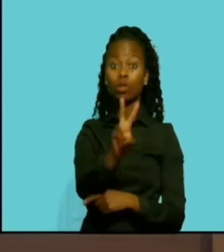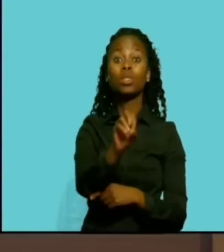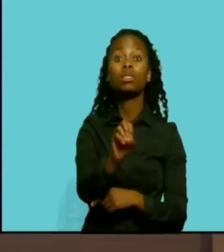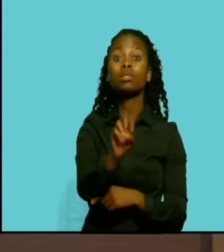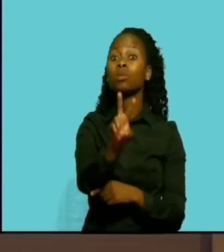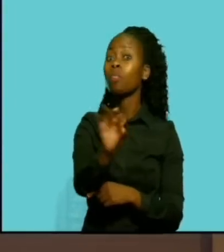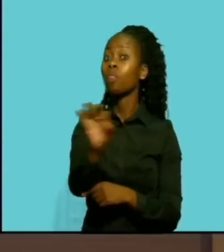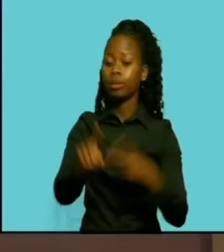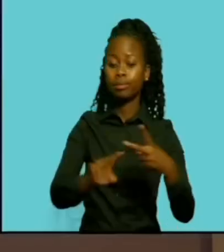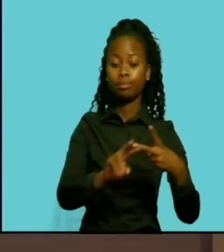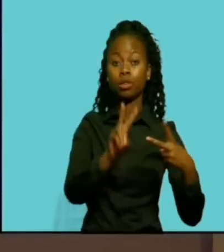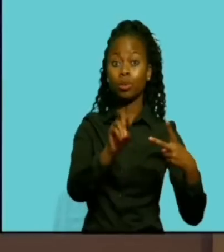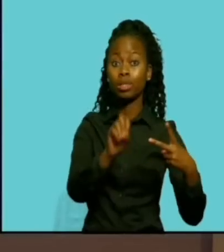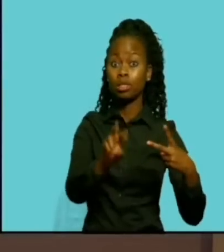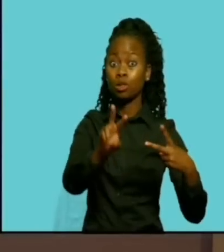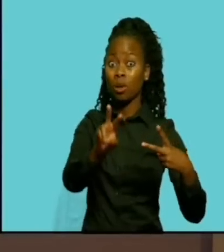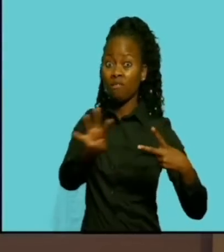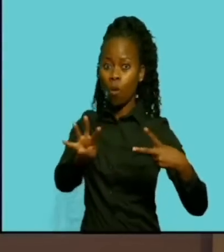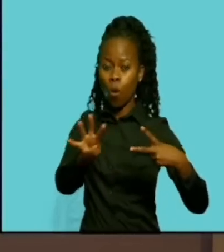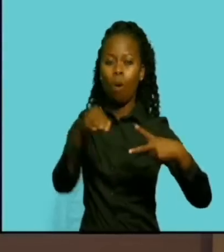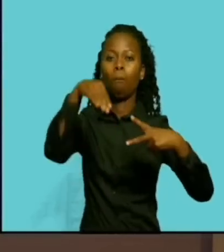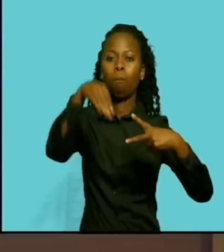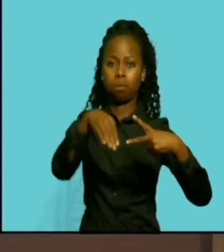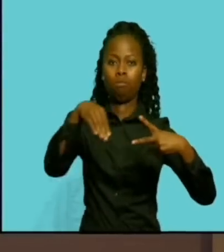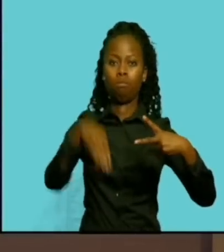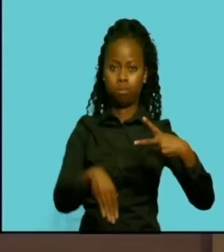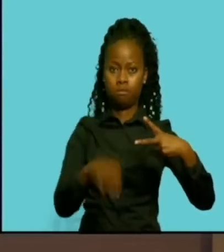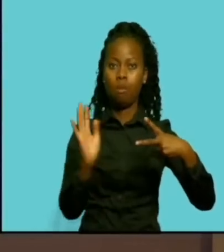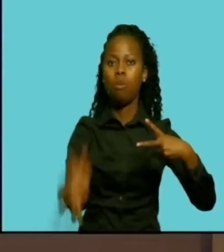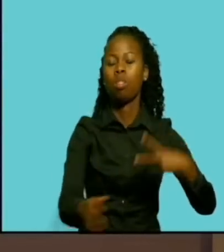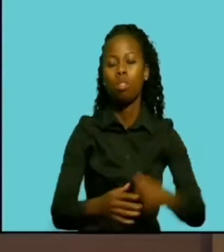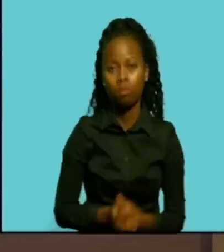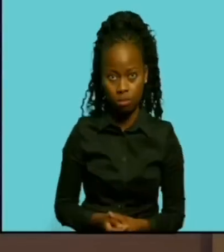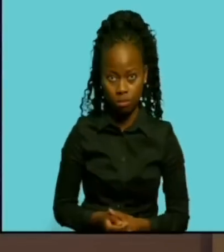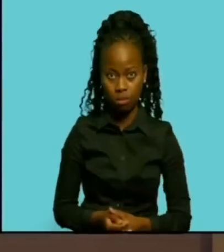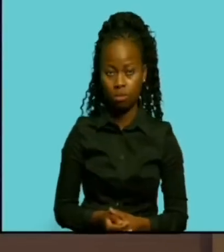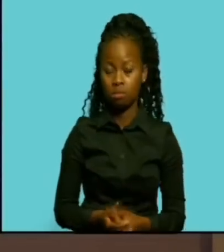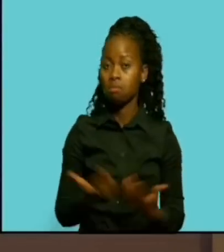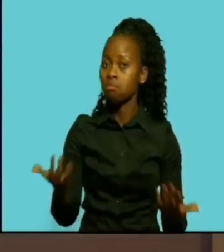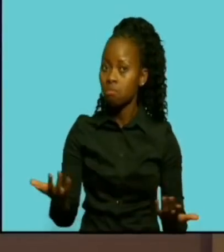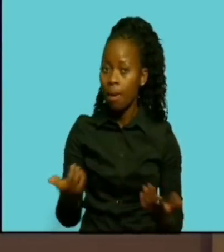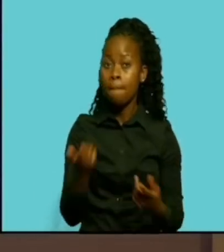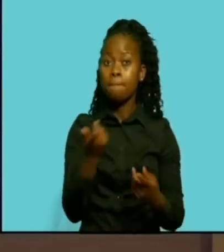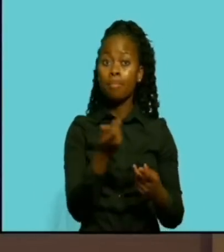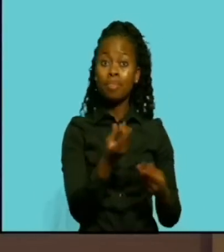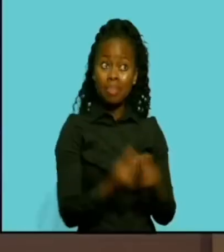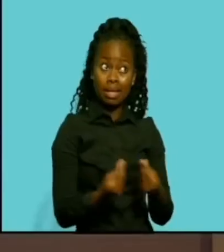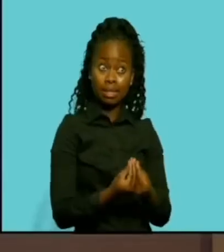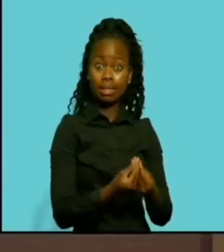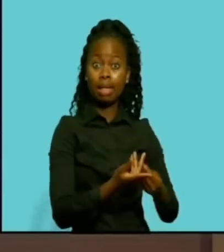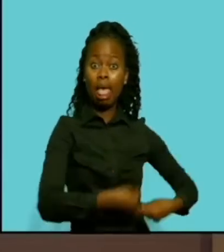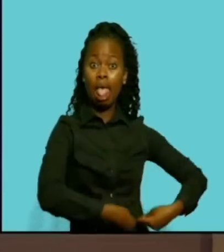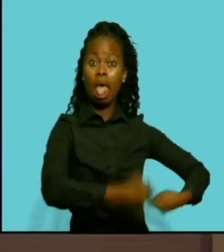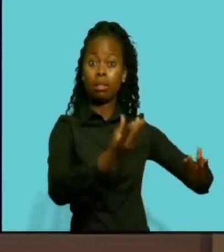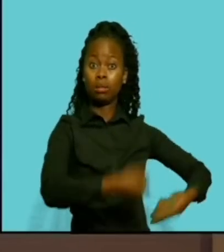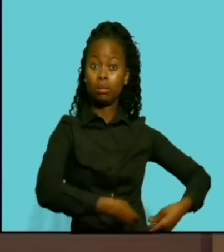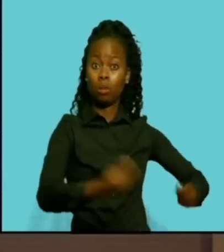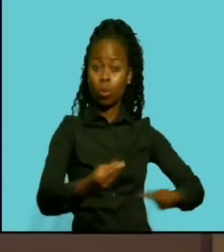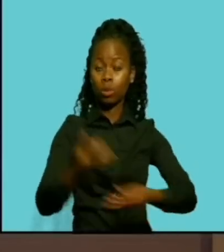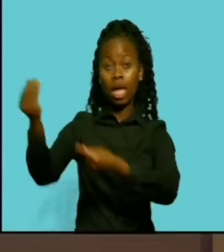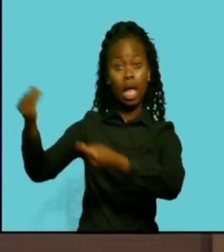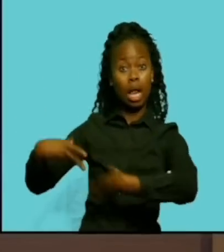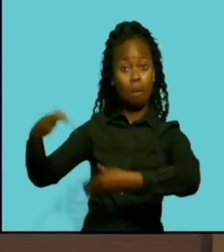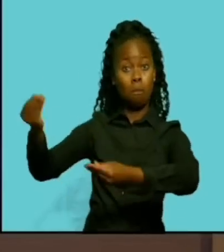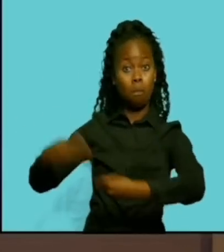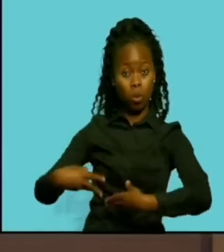2024. As a result of these export and import price developments, the current account surplus is expected